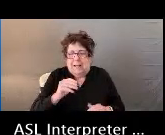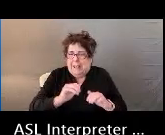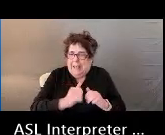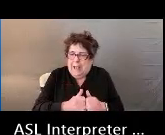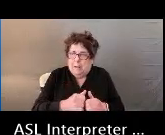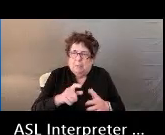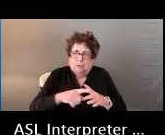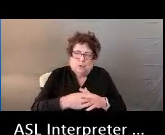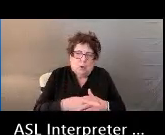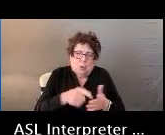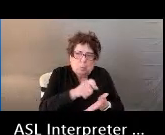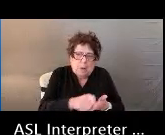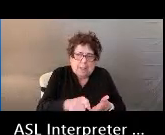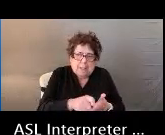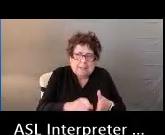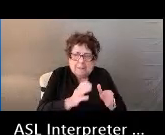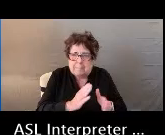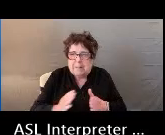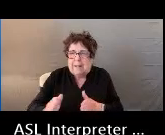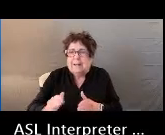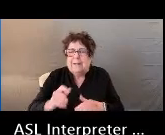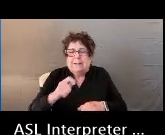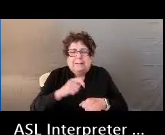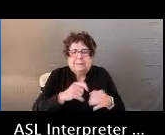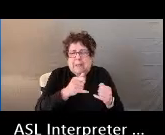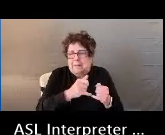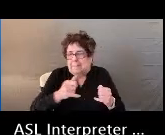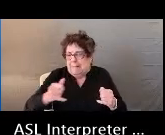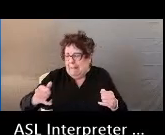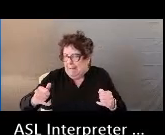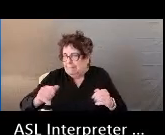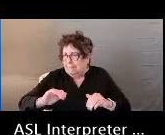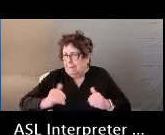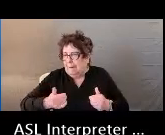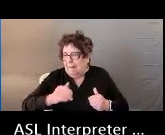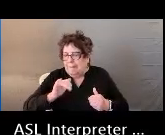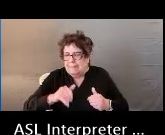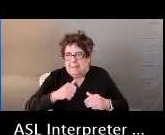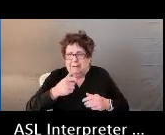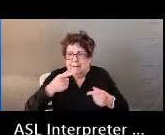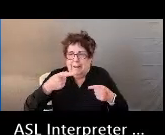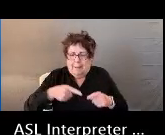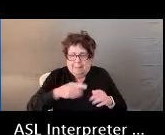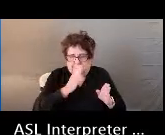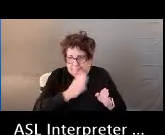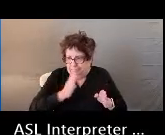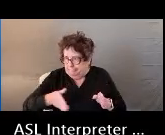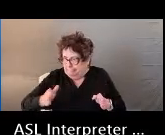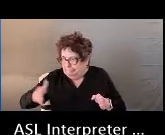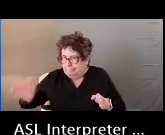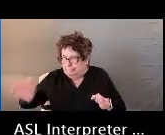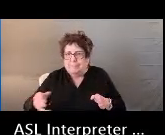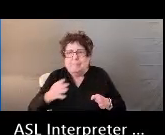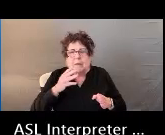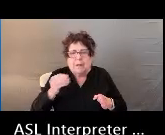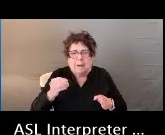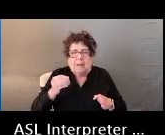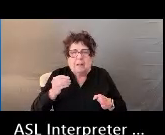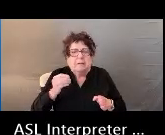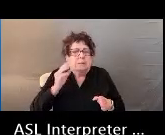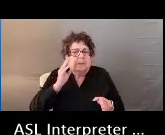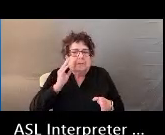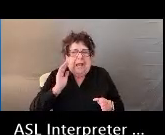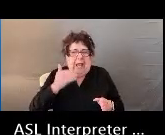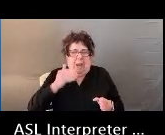and a timeline of how this happened, and then finally our experience with the monitoring aspects of